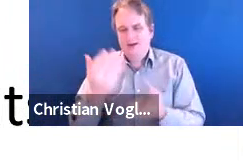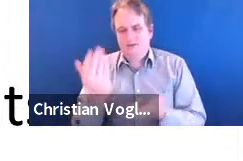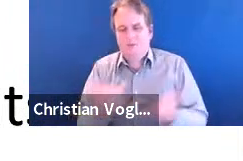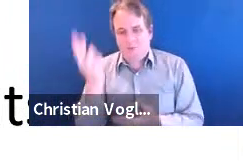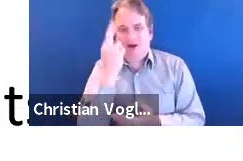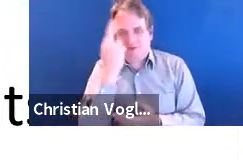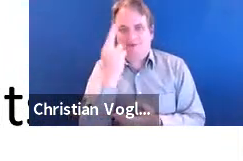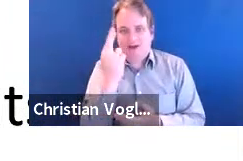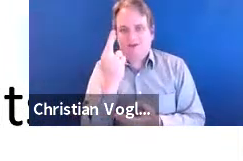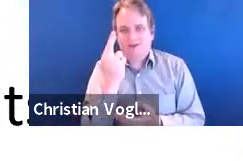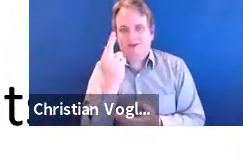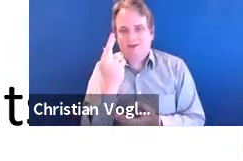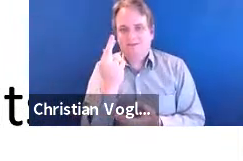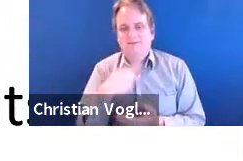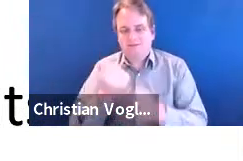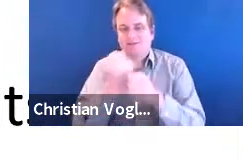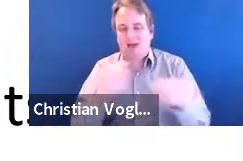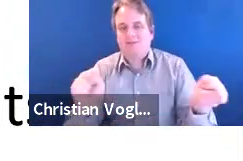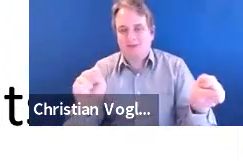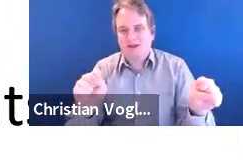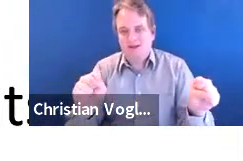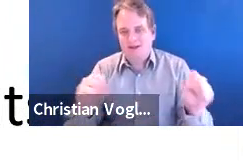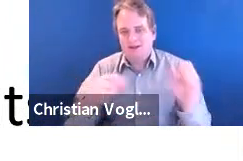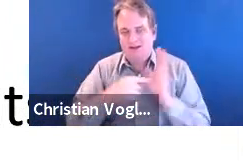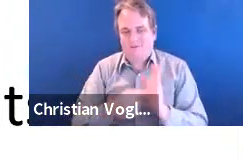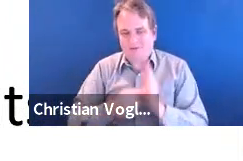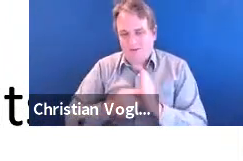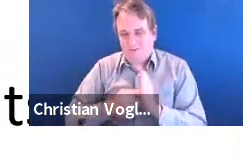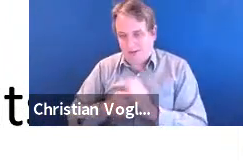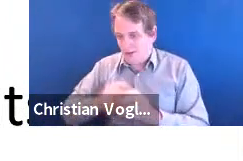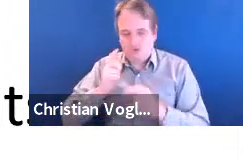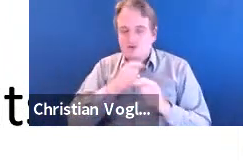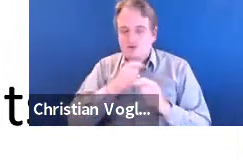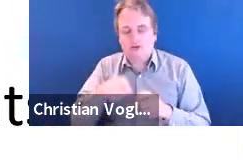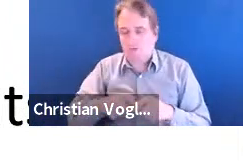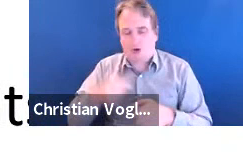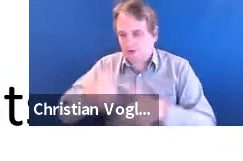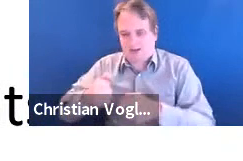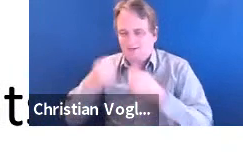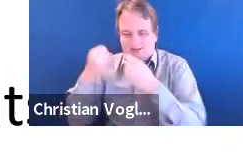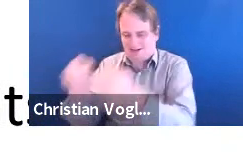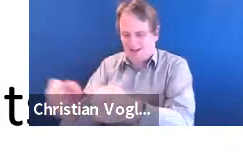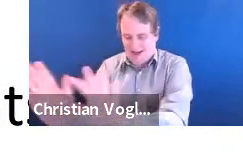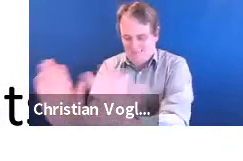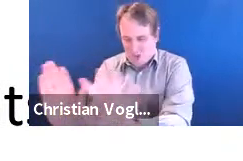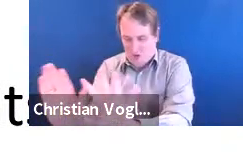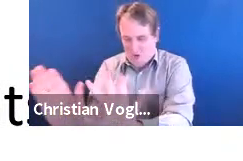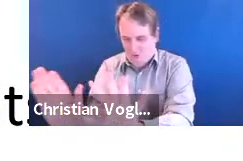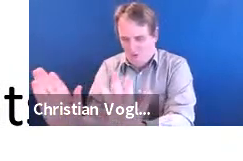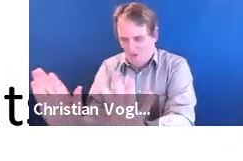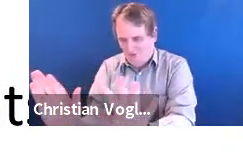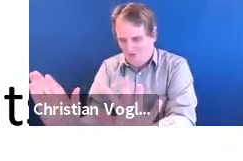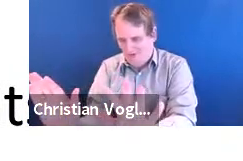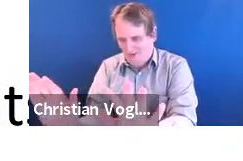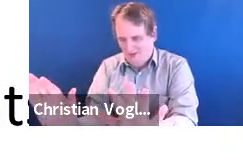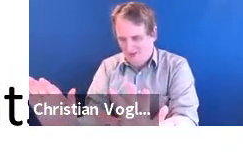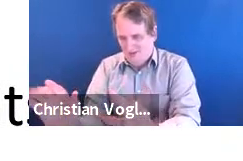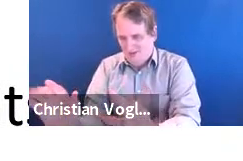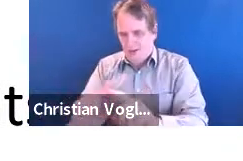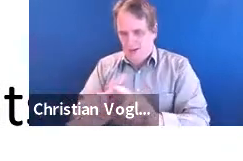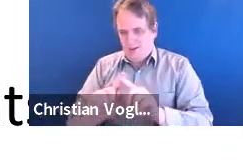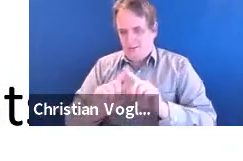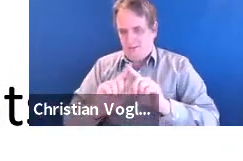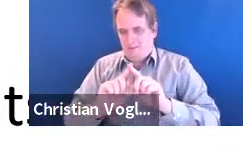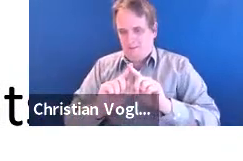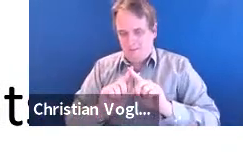they are typically also restricted to a voice-based mechanism. And there may certainly be safety reasons for